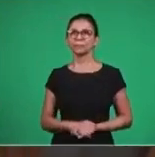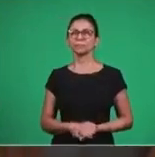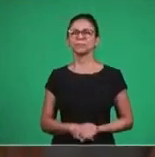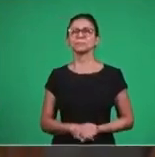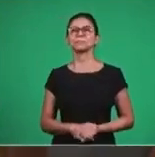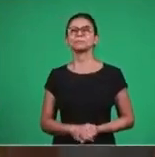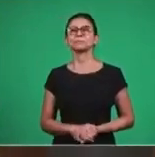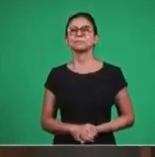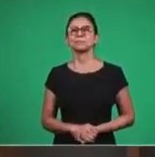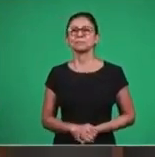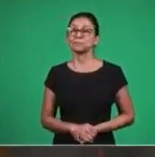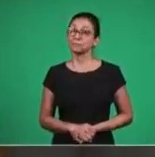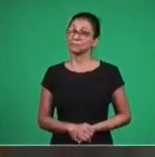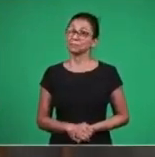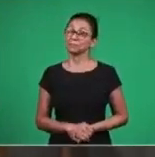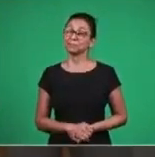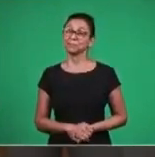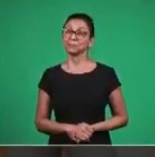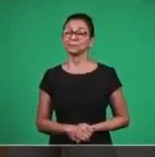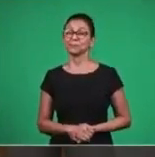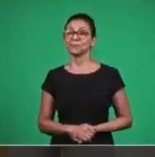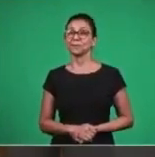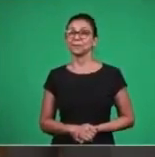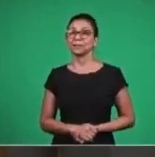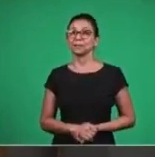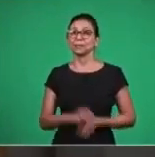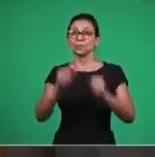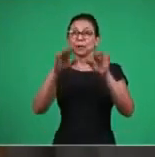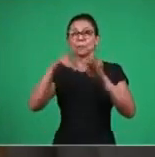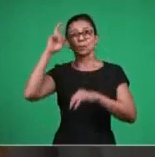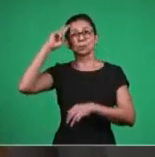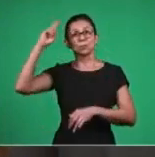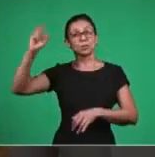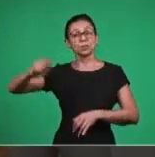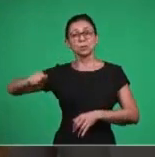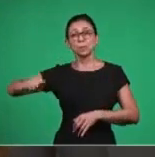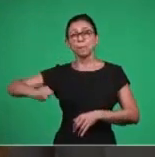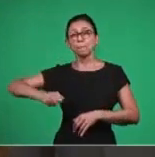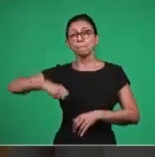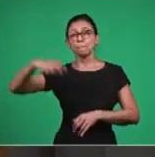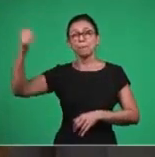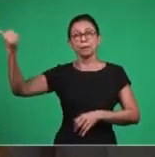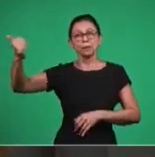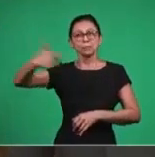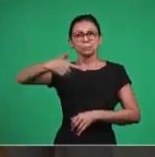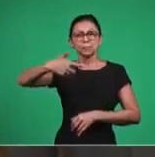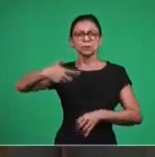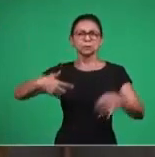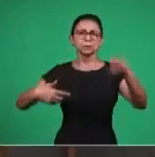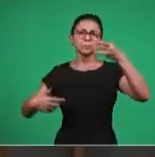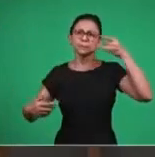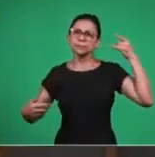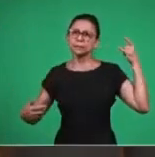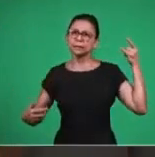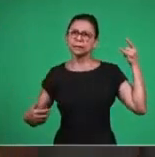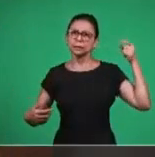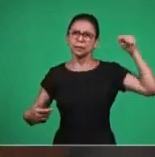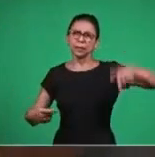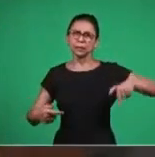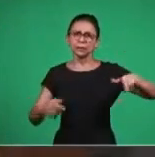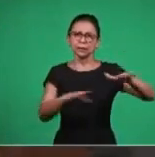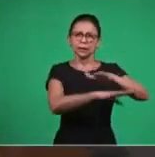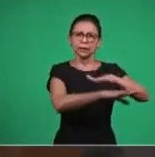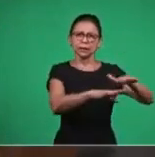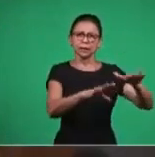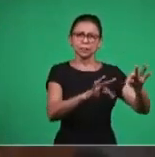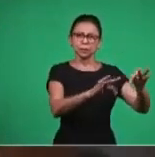It is given to us for free, but it's much more valuable than the other field because the